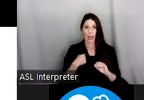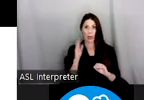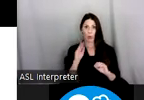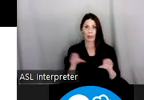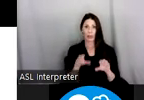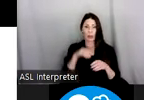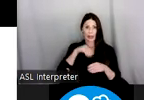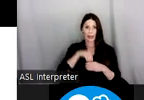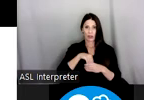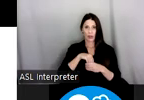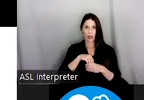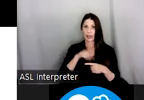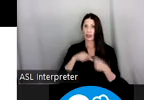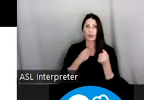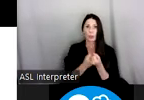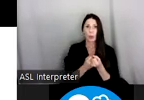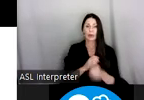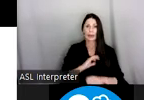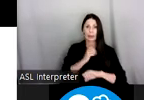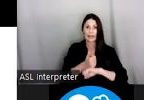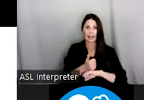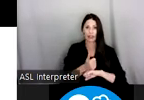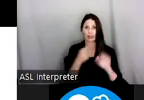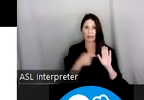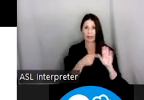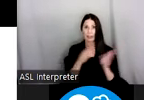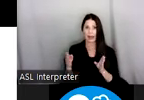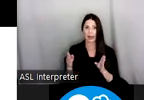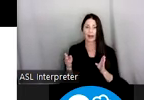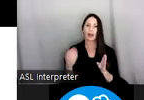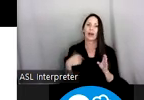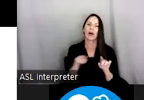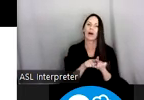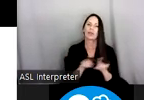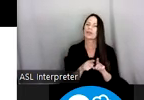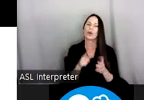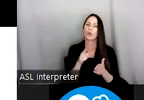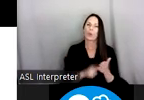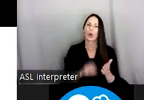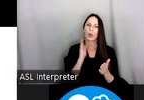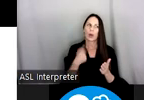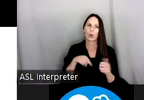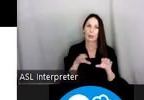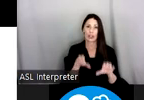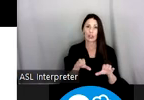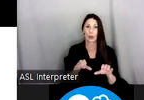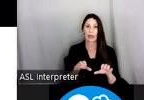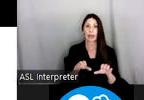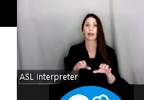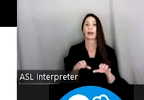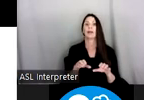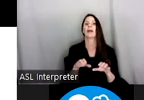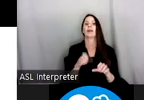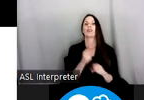the implementation of this plan. Also, what are we going to be doing to make those next steps with